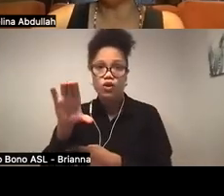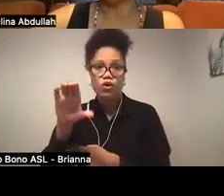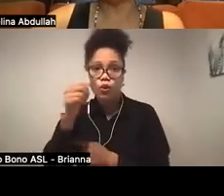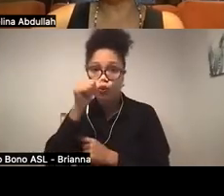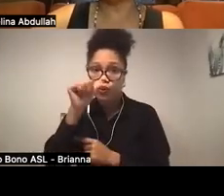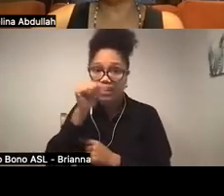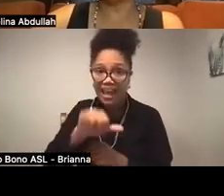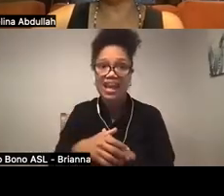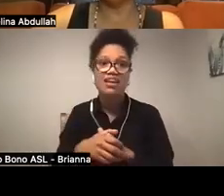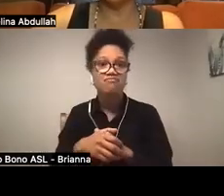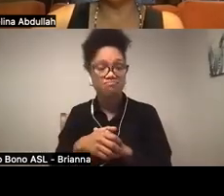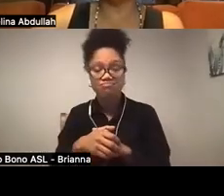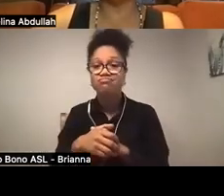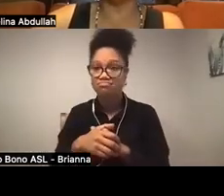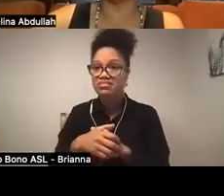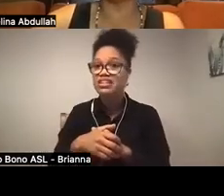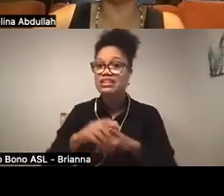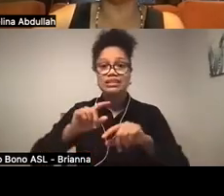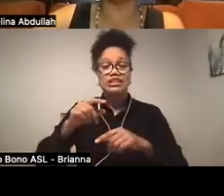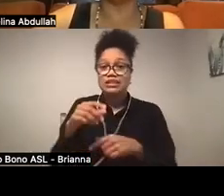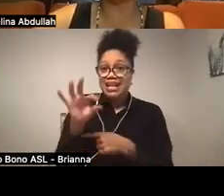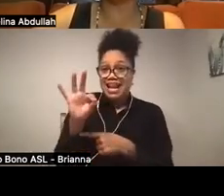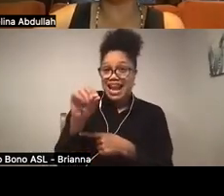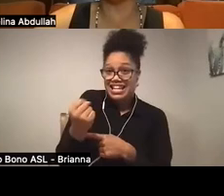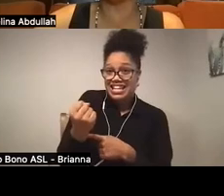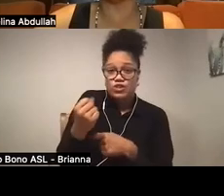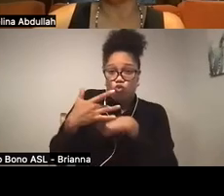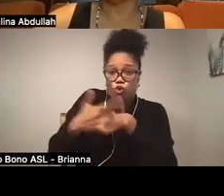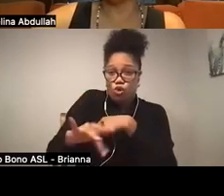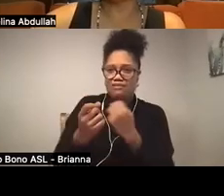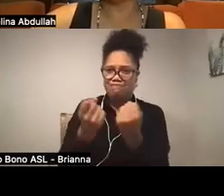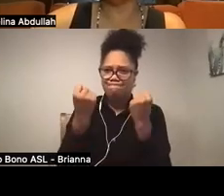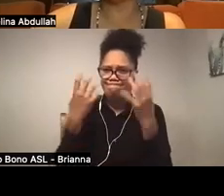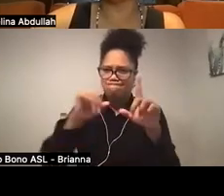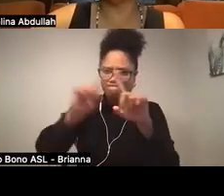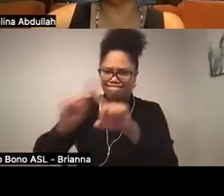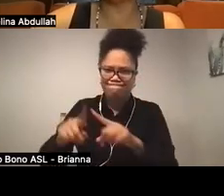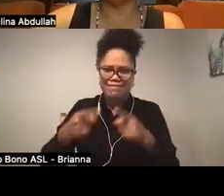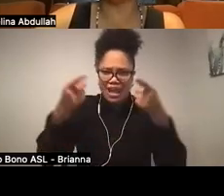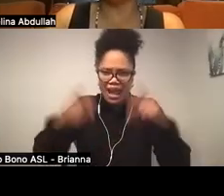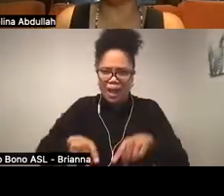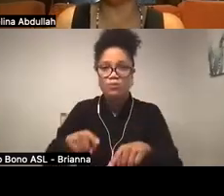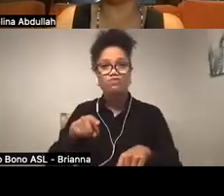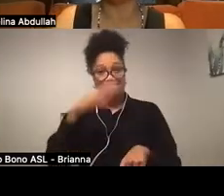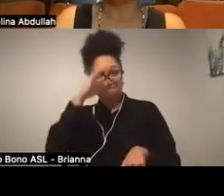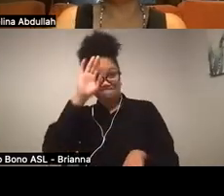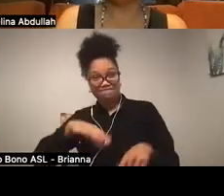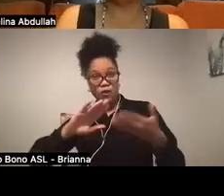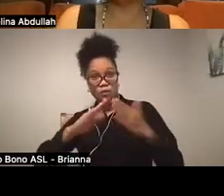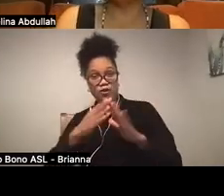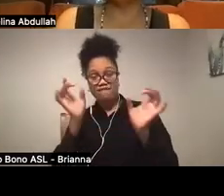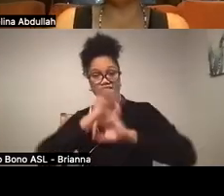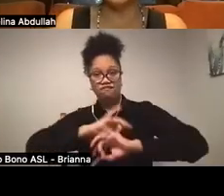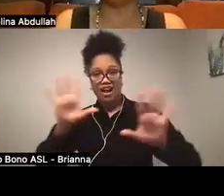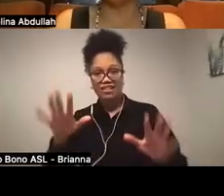1990s, where there were a lot of incidents of what they will call community violence. But my friend